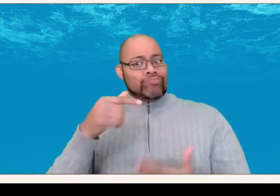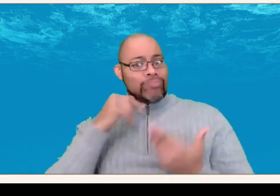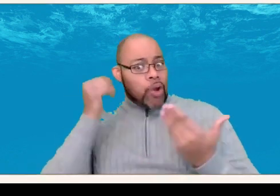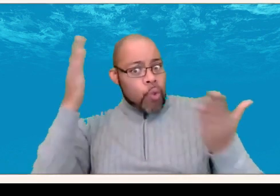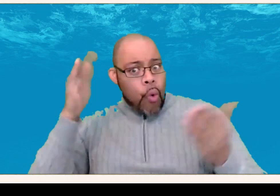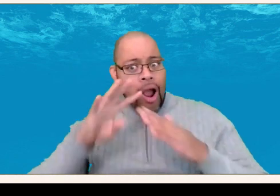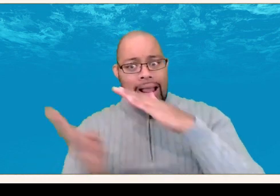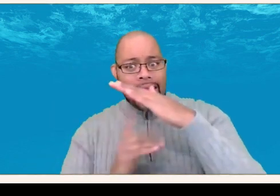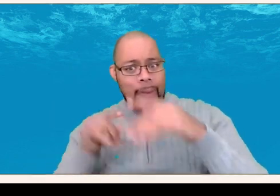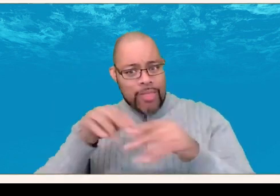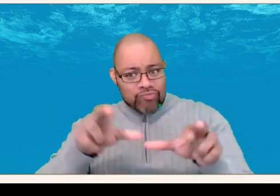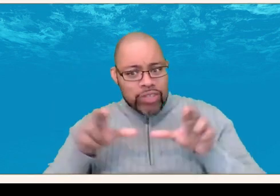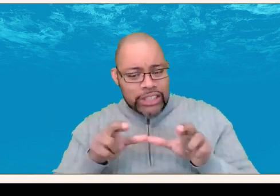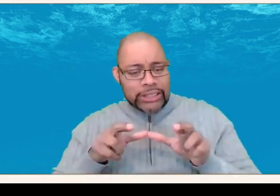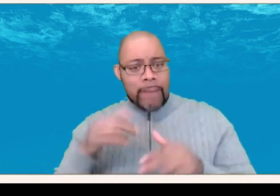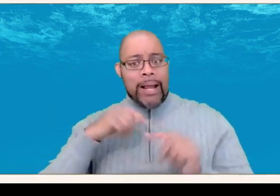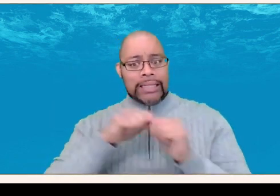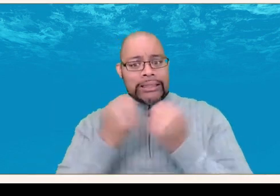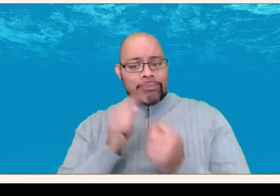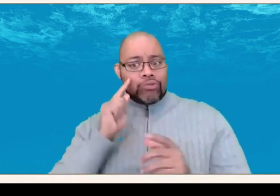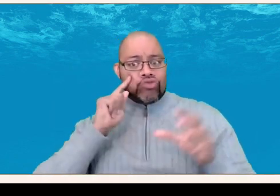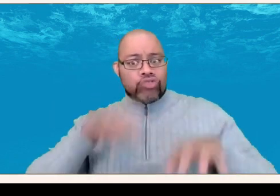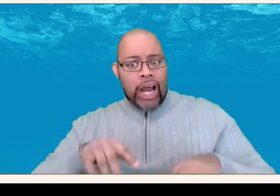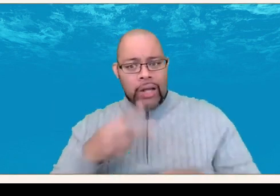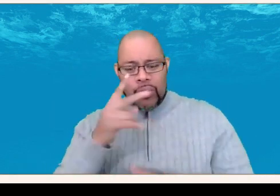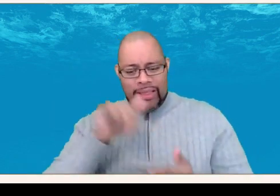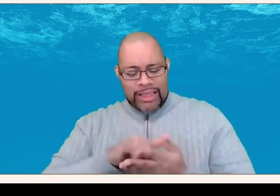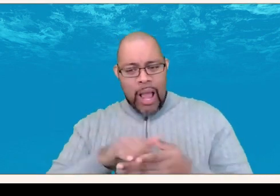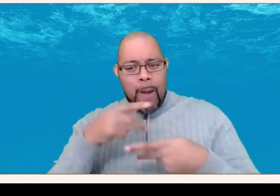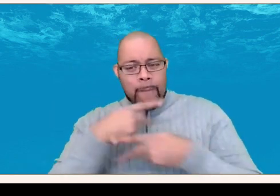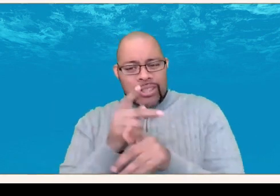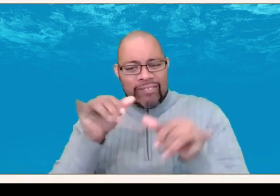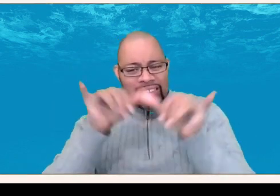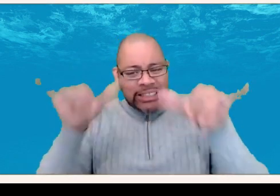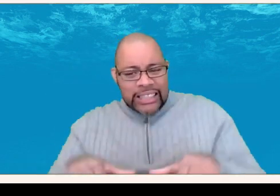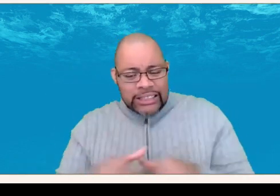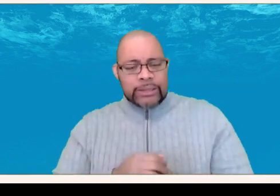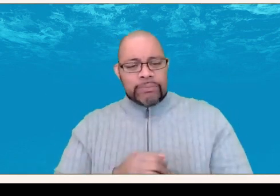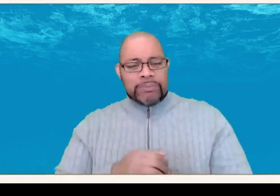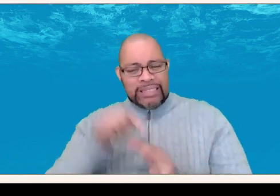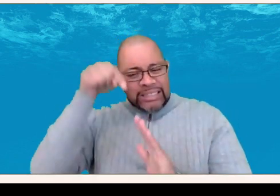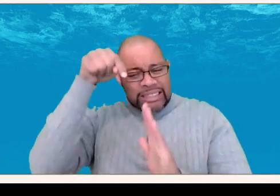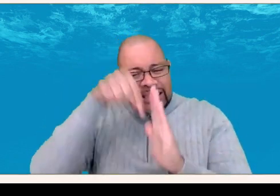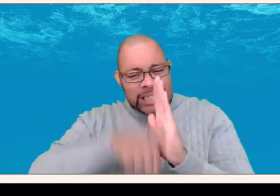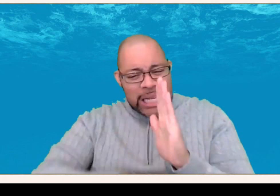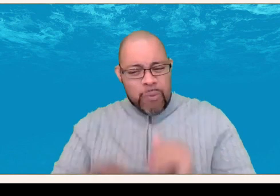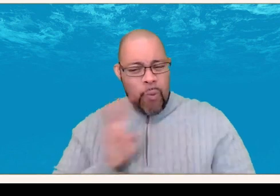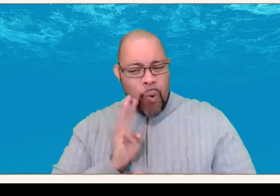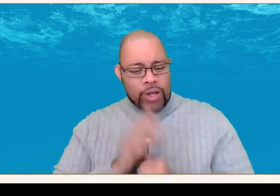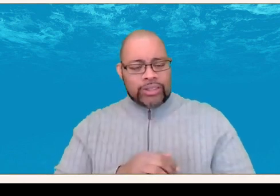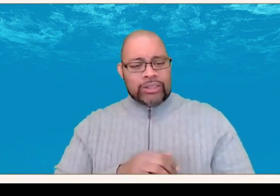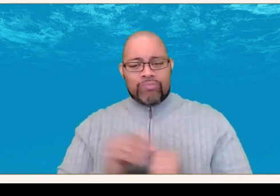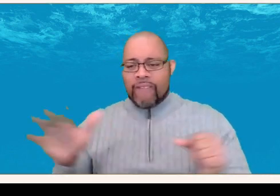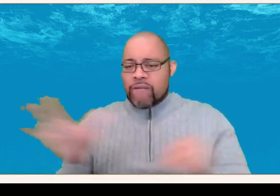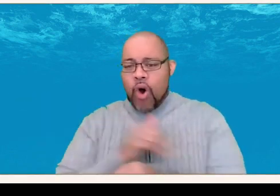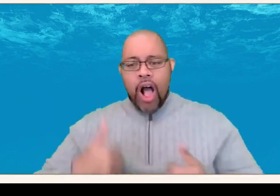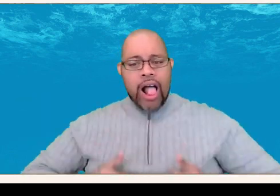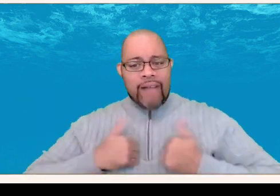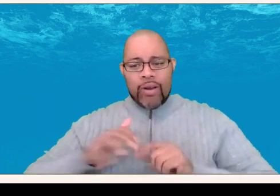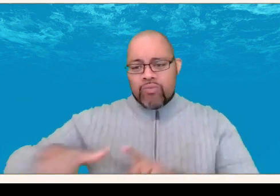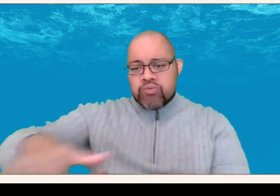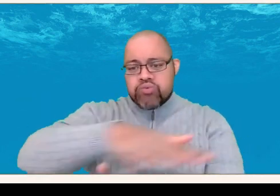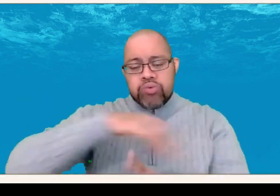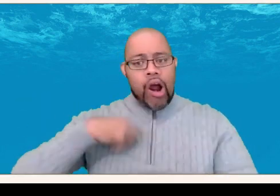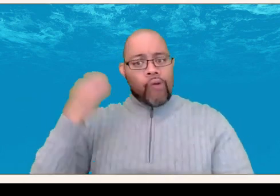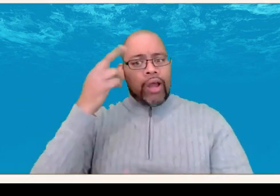kelp forest to this region. My team and I were baffled when we saw this productive system hiding at 50 meters, beaming with life.